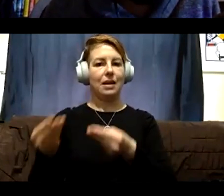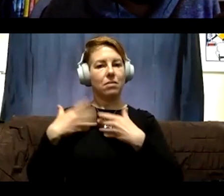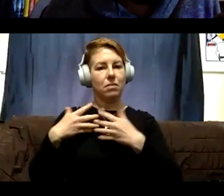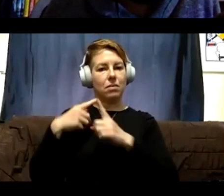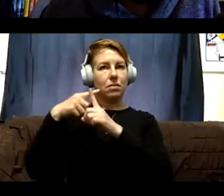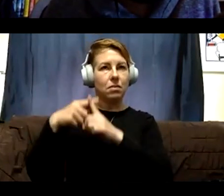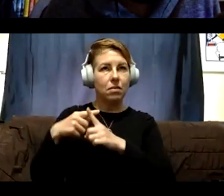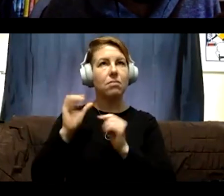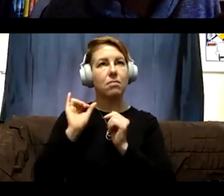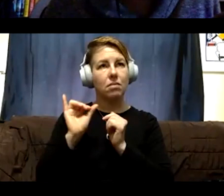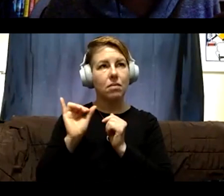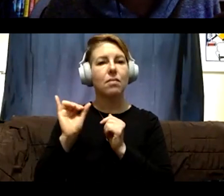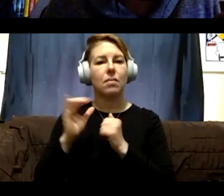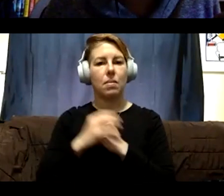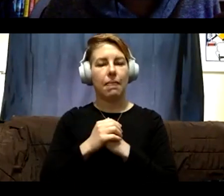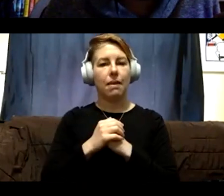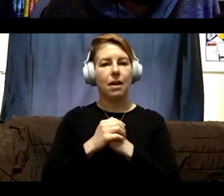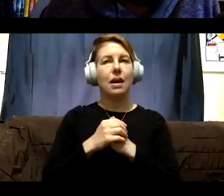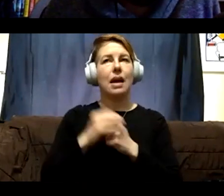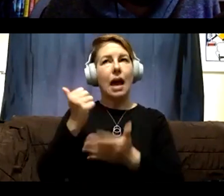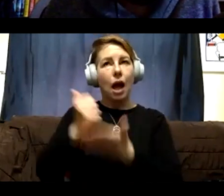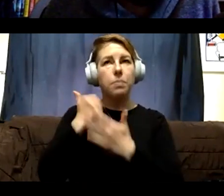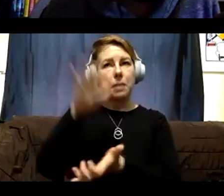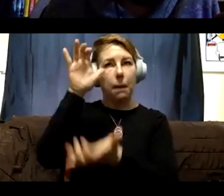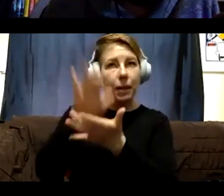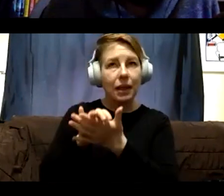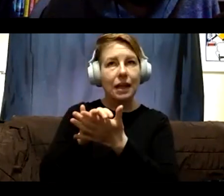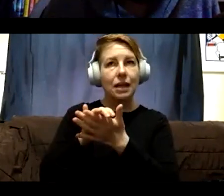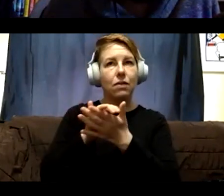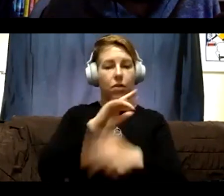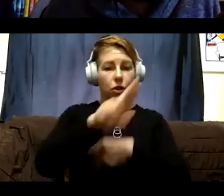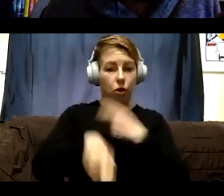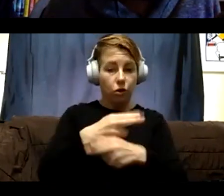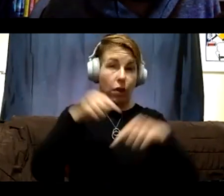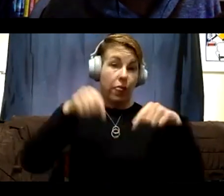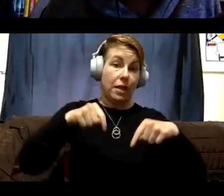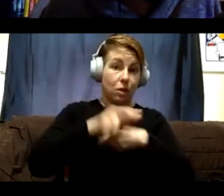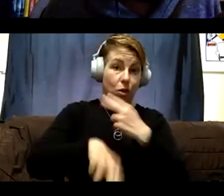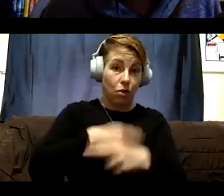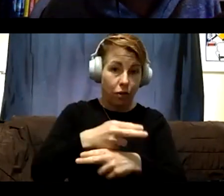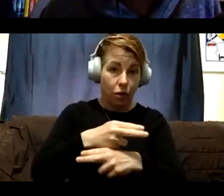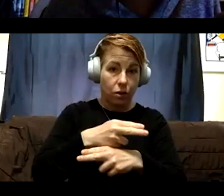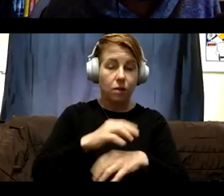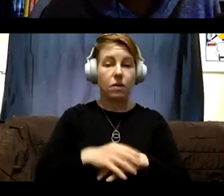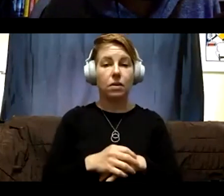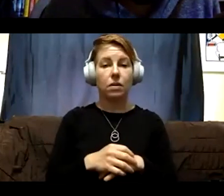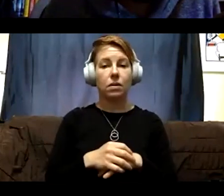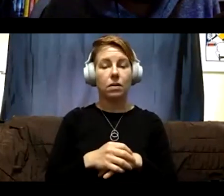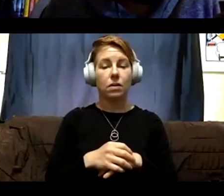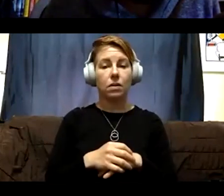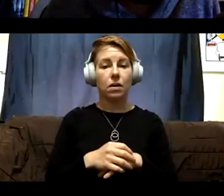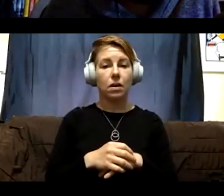it, enables me to believe that the universe, this one at least, is ordered out of consideration for